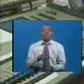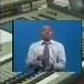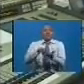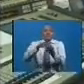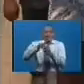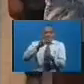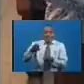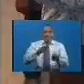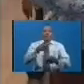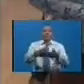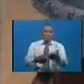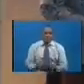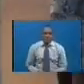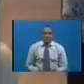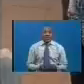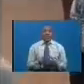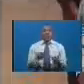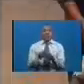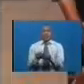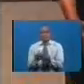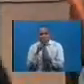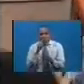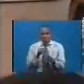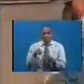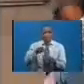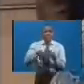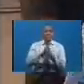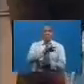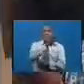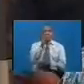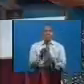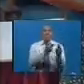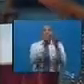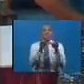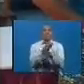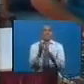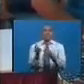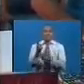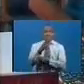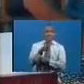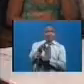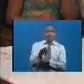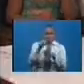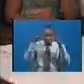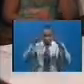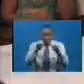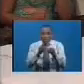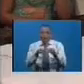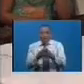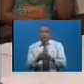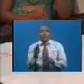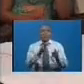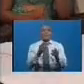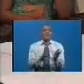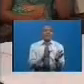in the governance processes. Consequently, this year's African Union Democracy Day Forum focused on the role of the